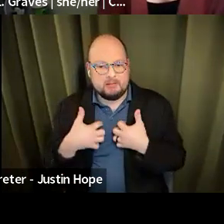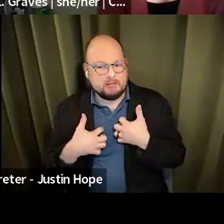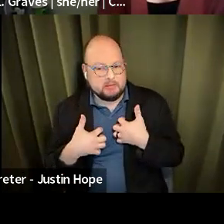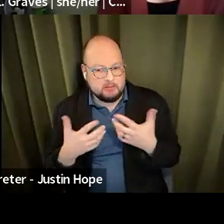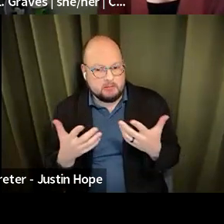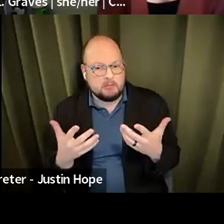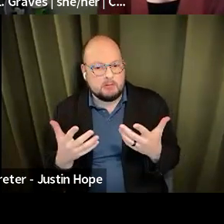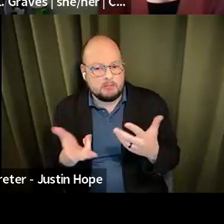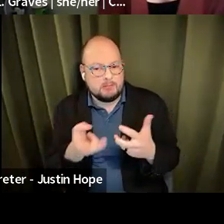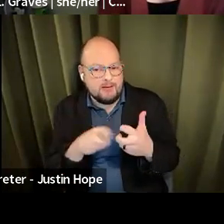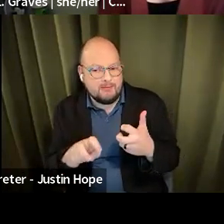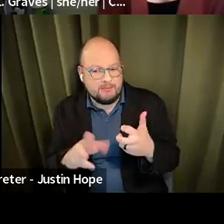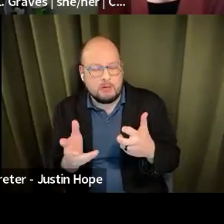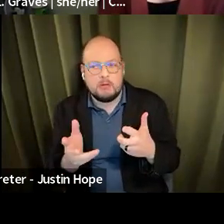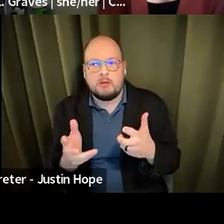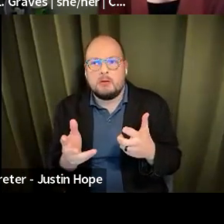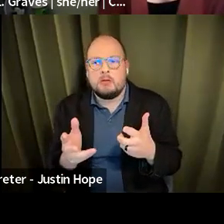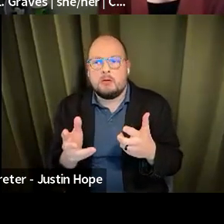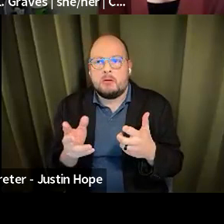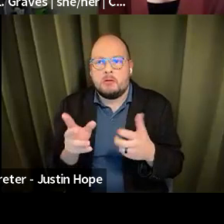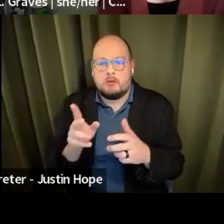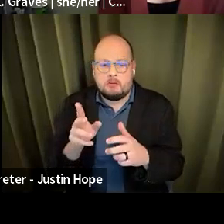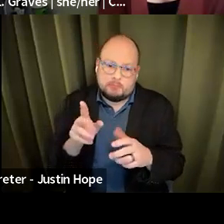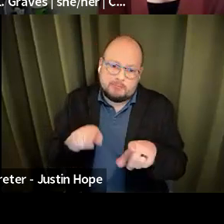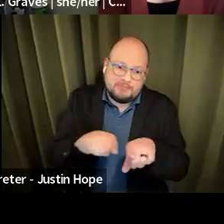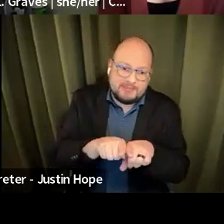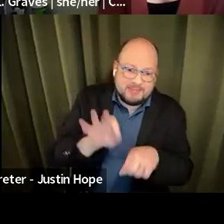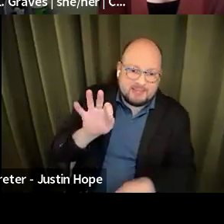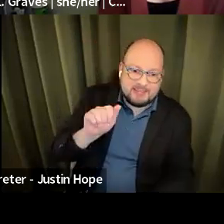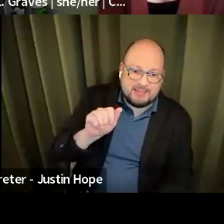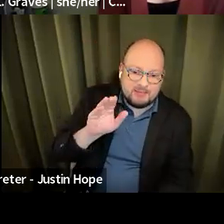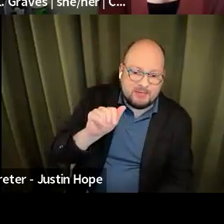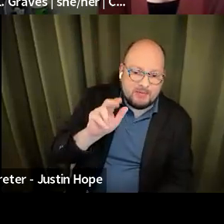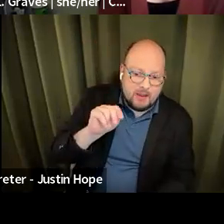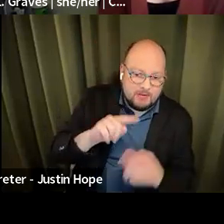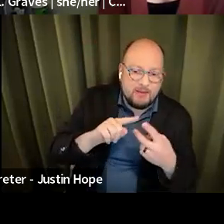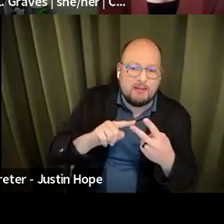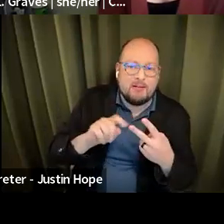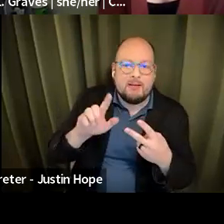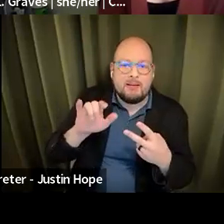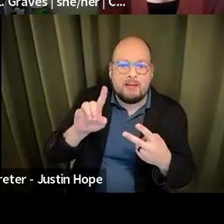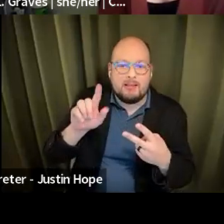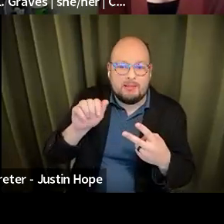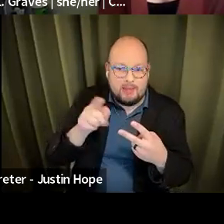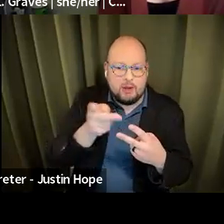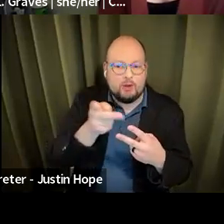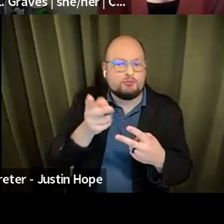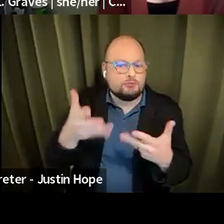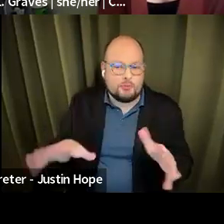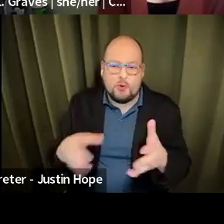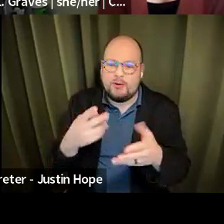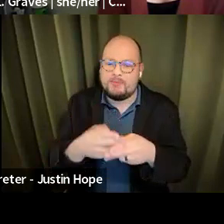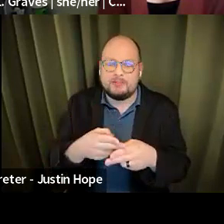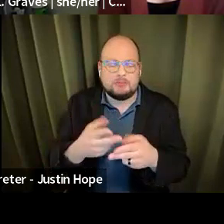goes back to what Fabian and Elida are saying, building that trust. And so while we